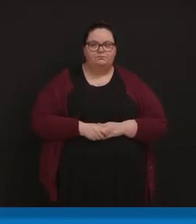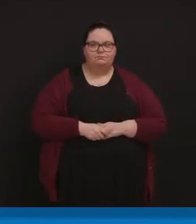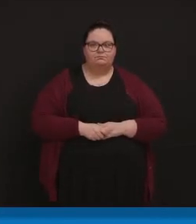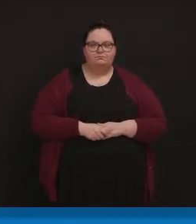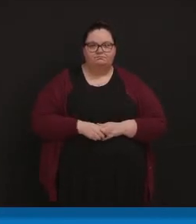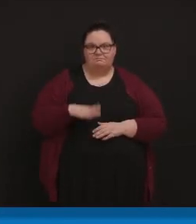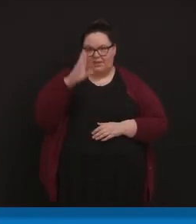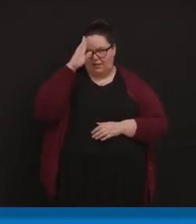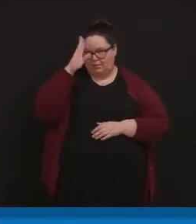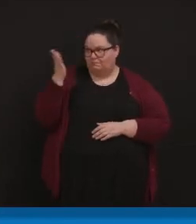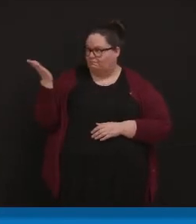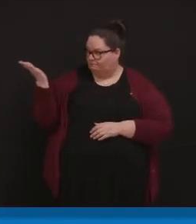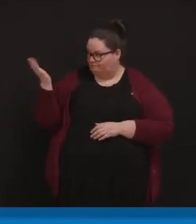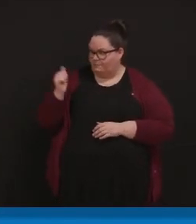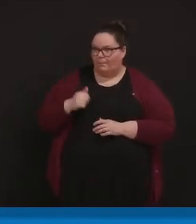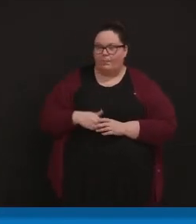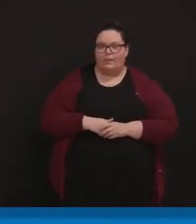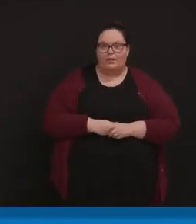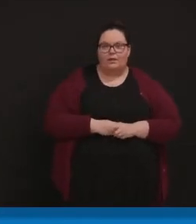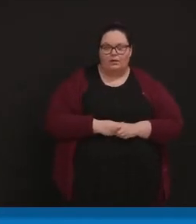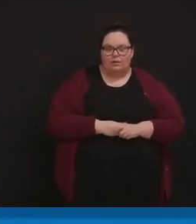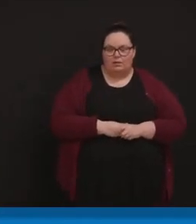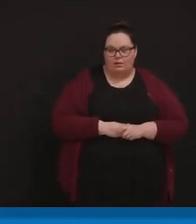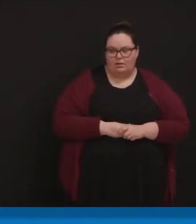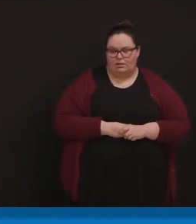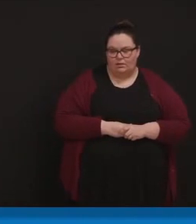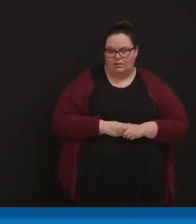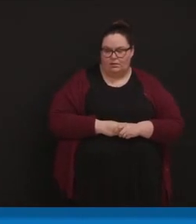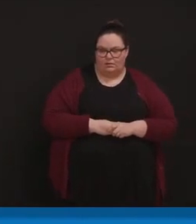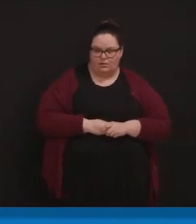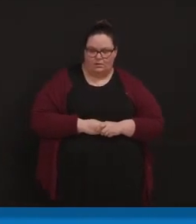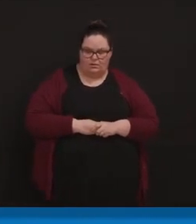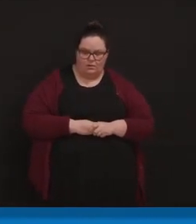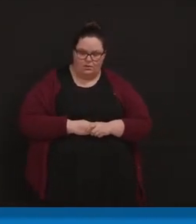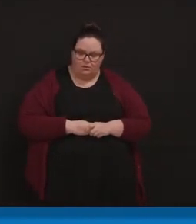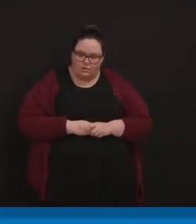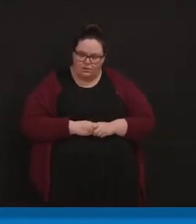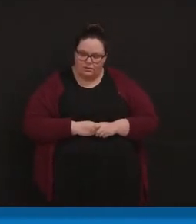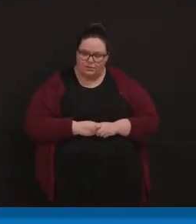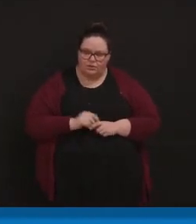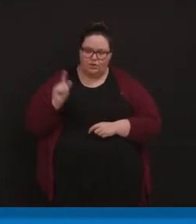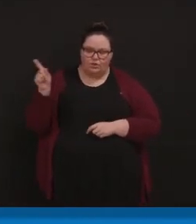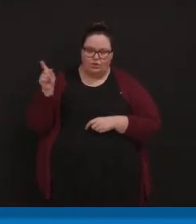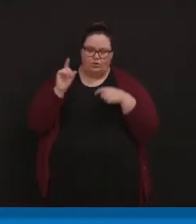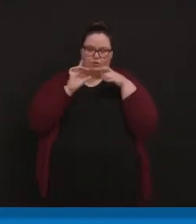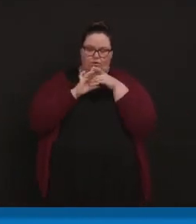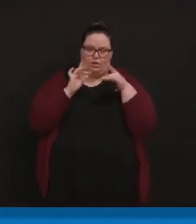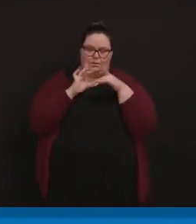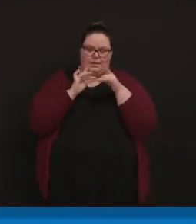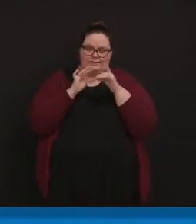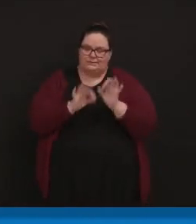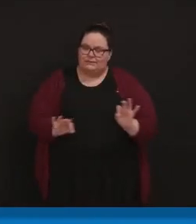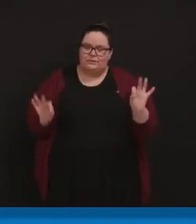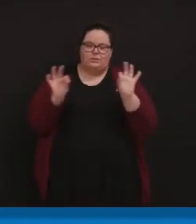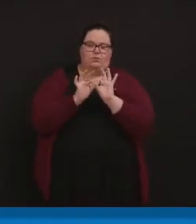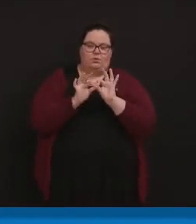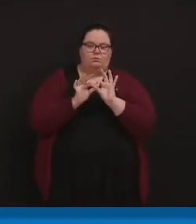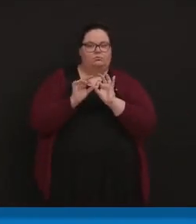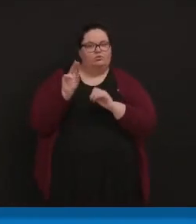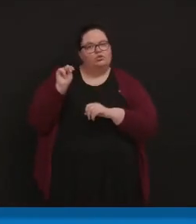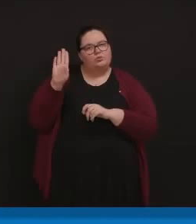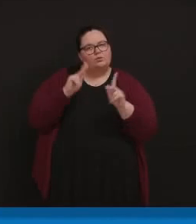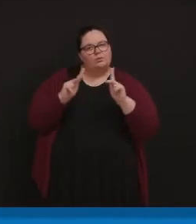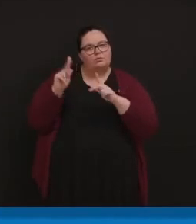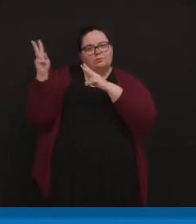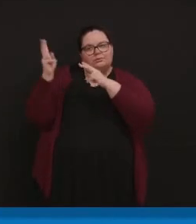Hi, Dr. Russell. You mentioned that it's critical that more New Brunswickers download the